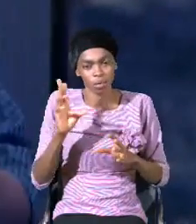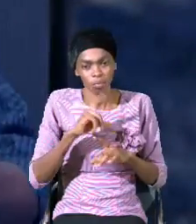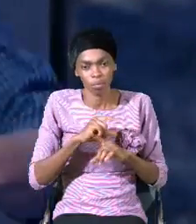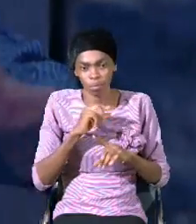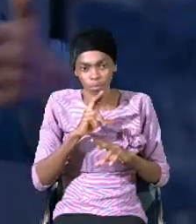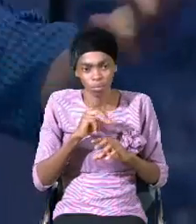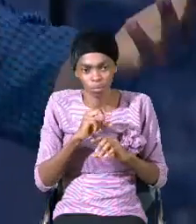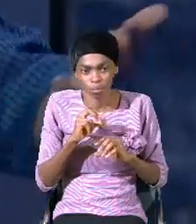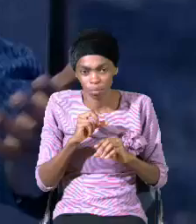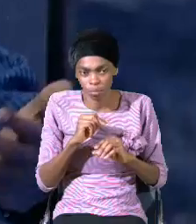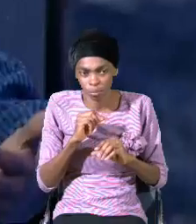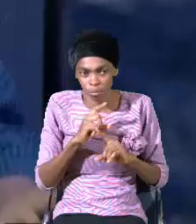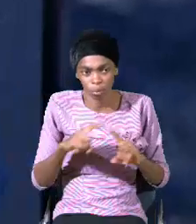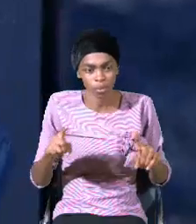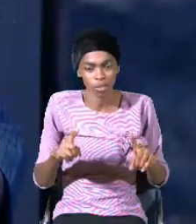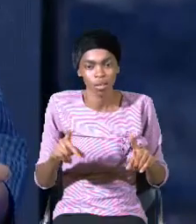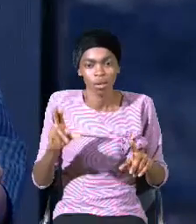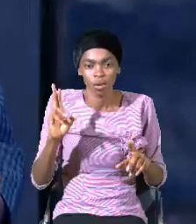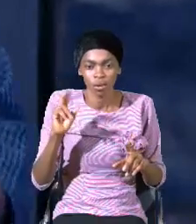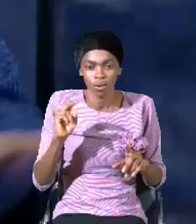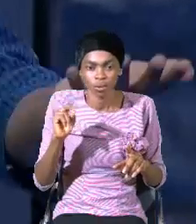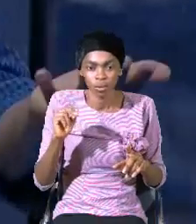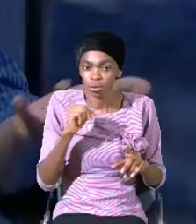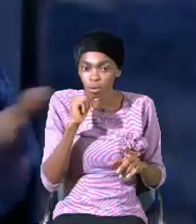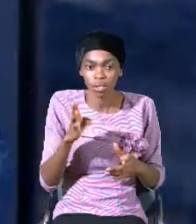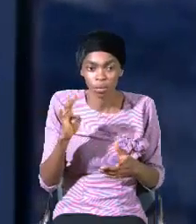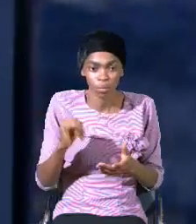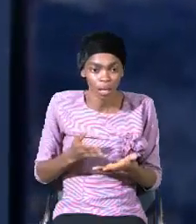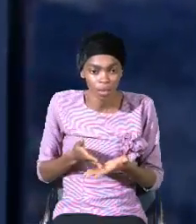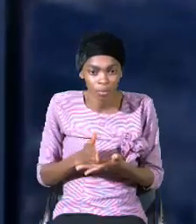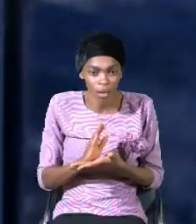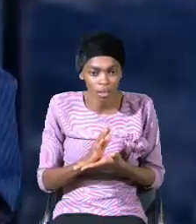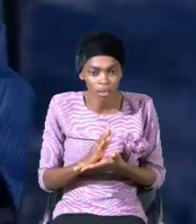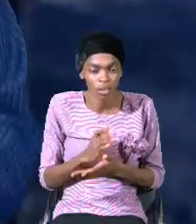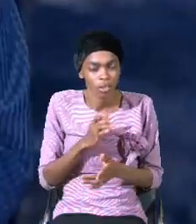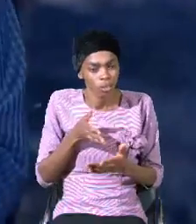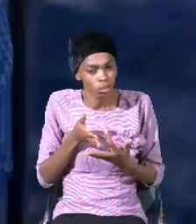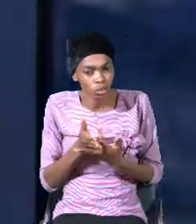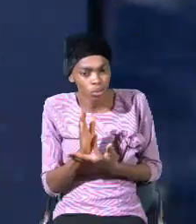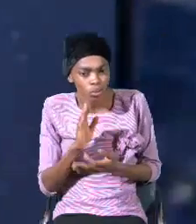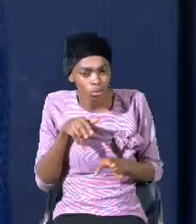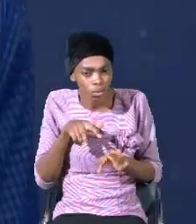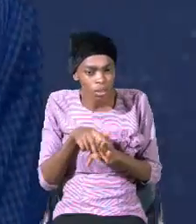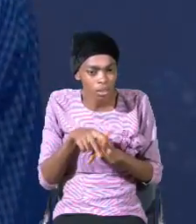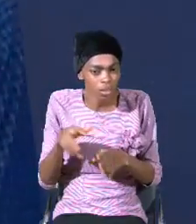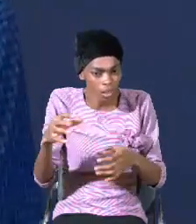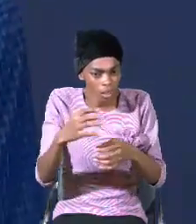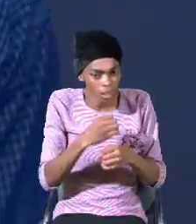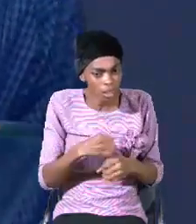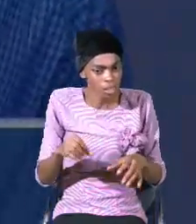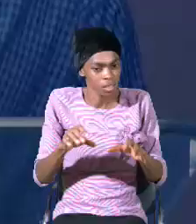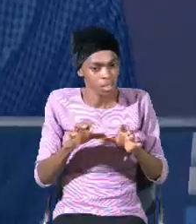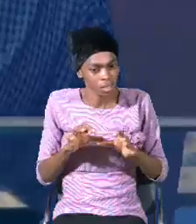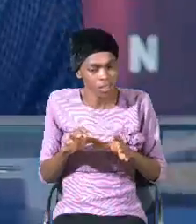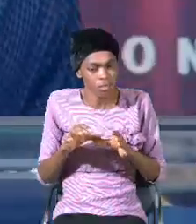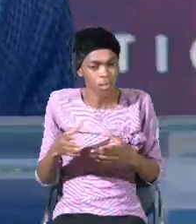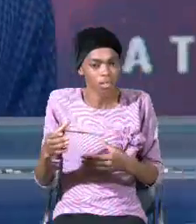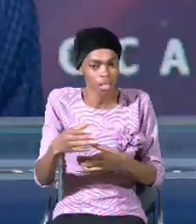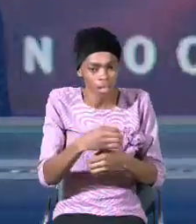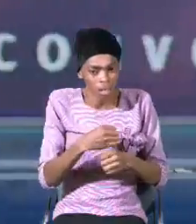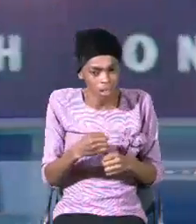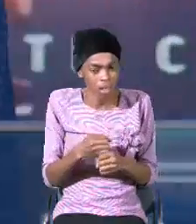export, and has this but through dubious means. He doesn't really have, he doesn't know the right